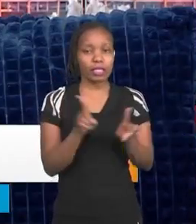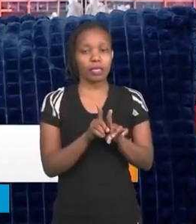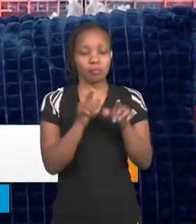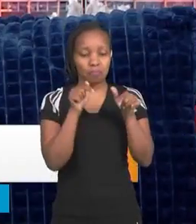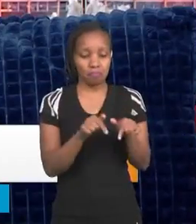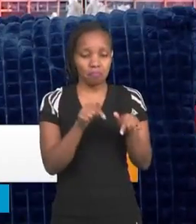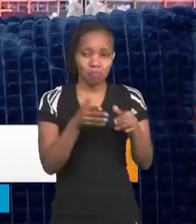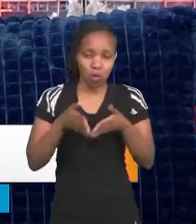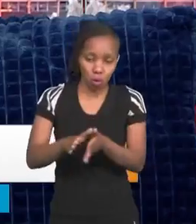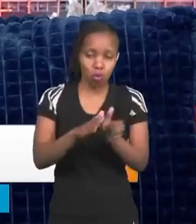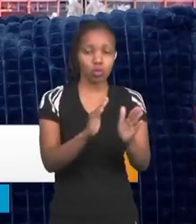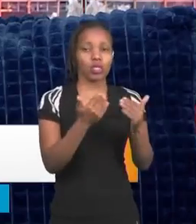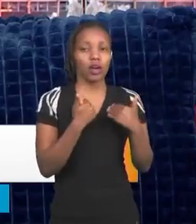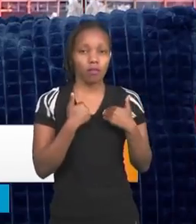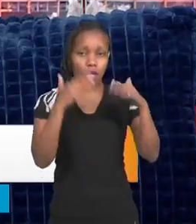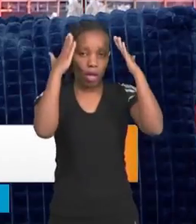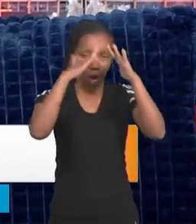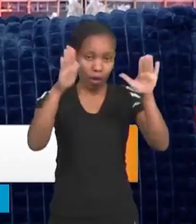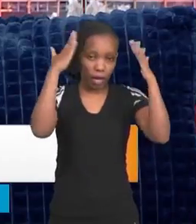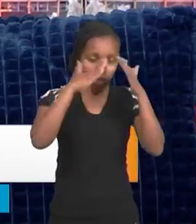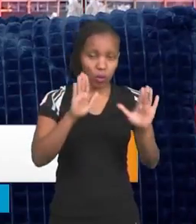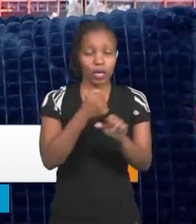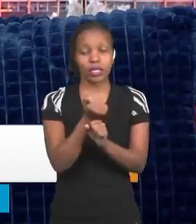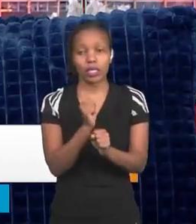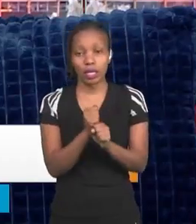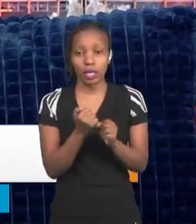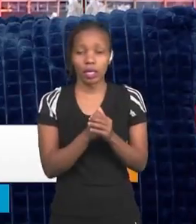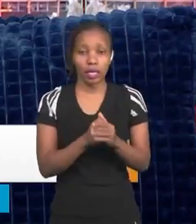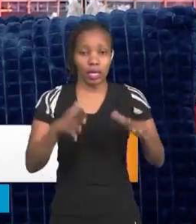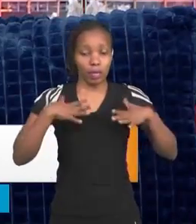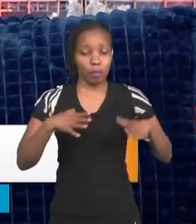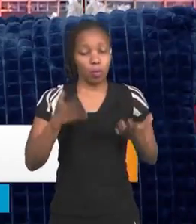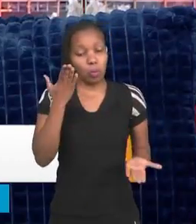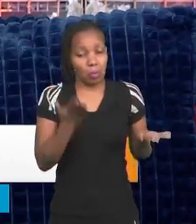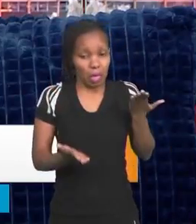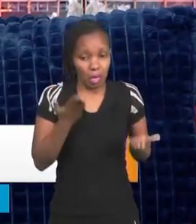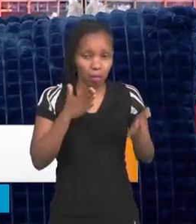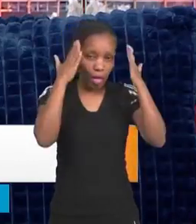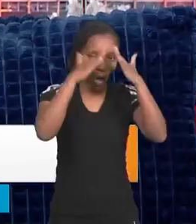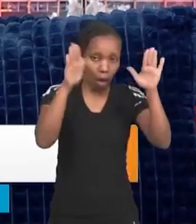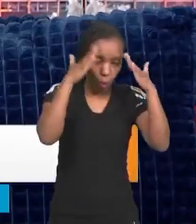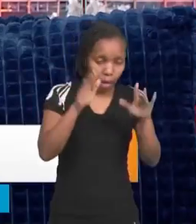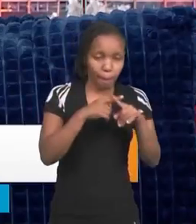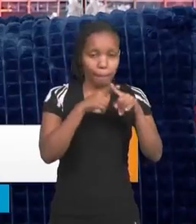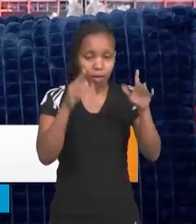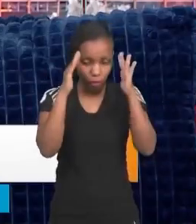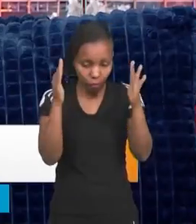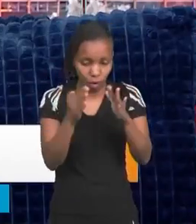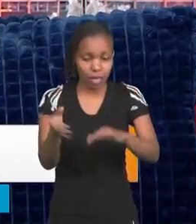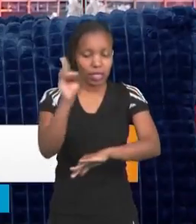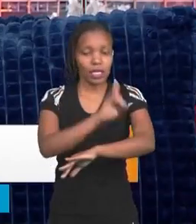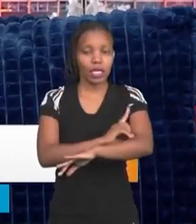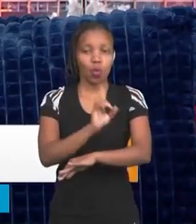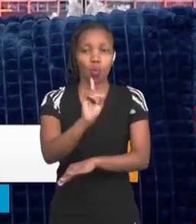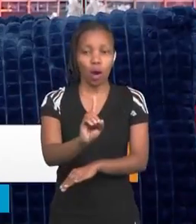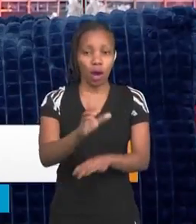an opportunity to raise awareness. People may be aware, but you know, just focusing on a given day, yeah, so